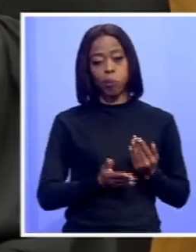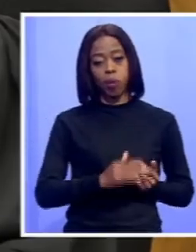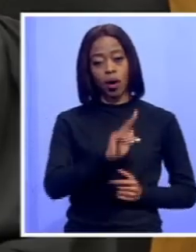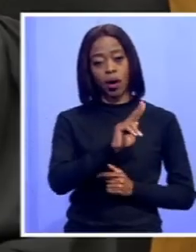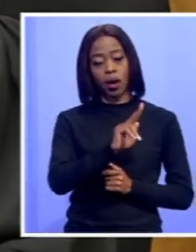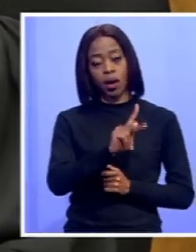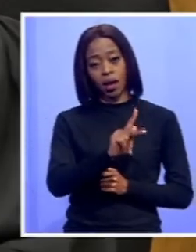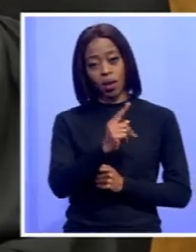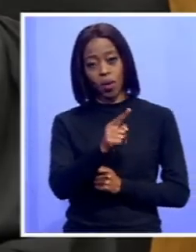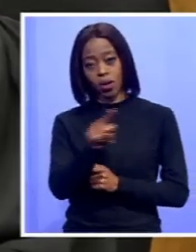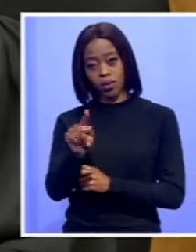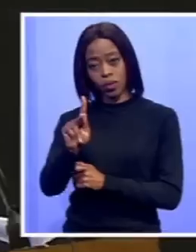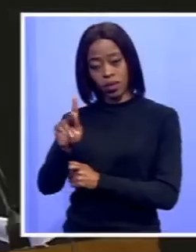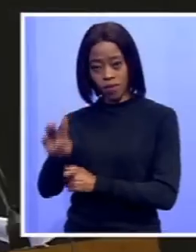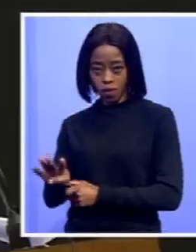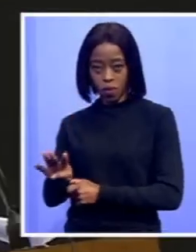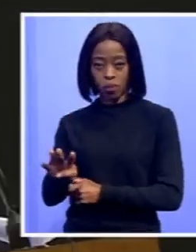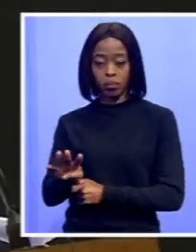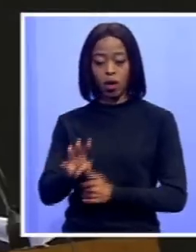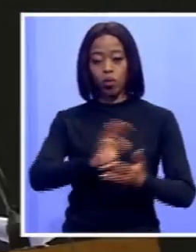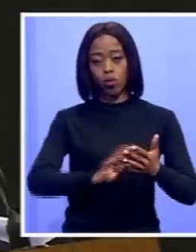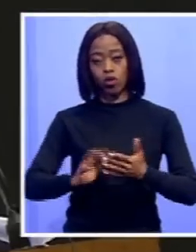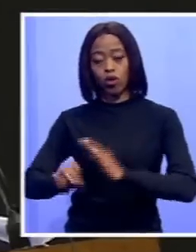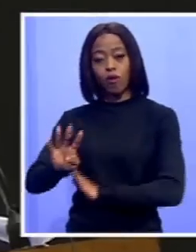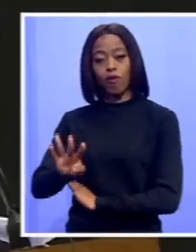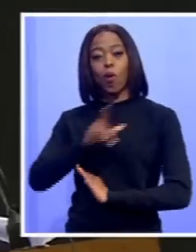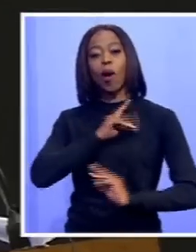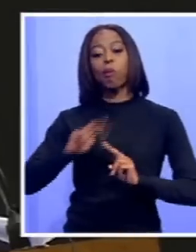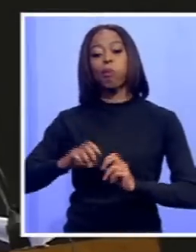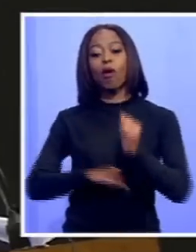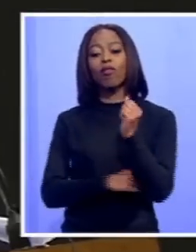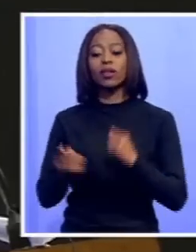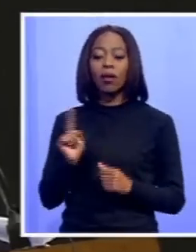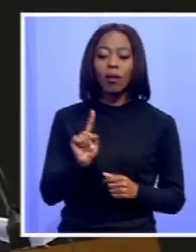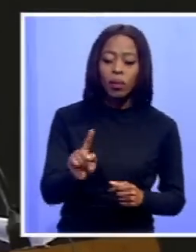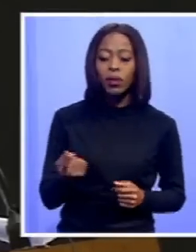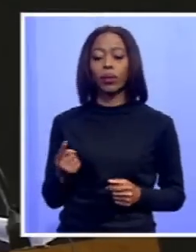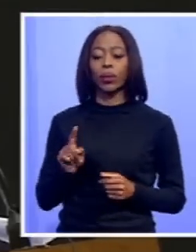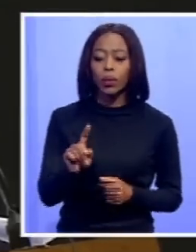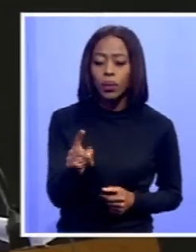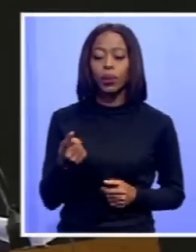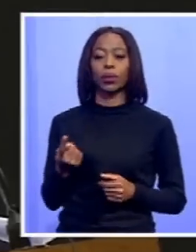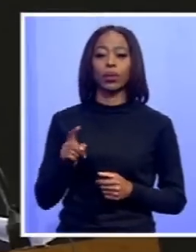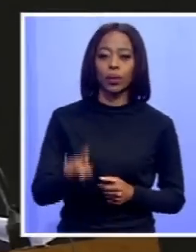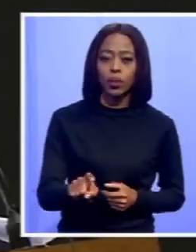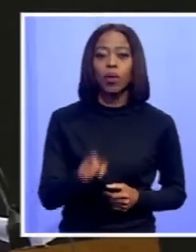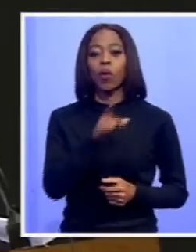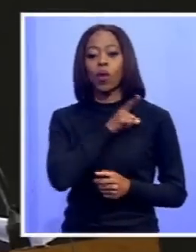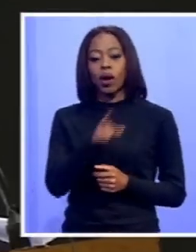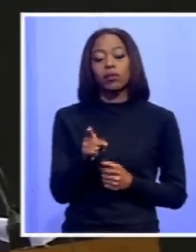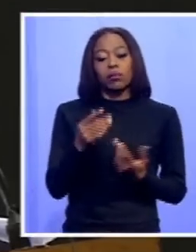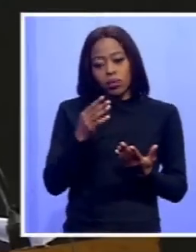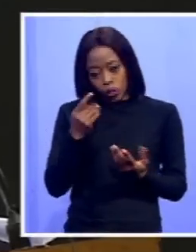K4 respectively. He had deposed to 4 statements because the investigating officer kept on coming back to him to add on to his initial statement, which he